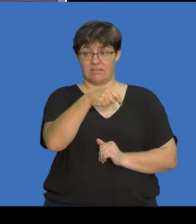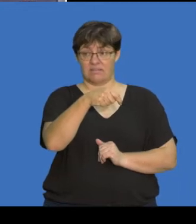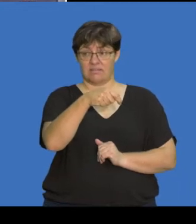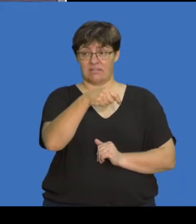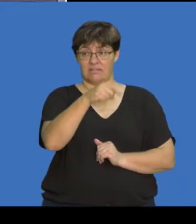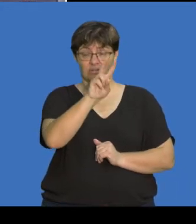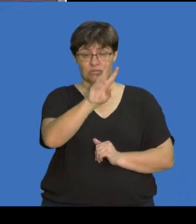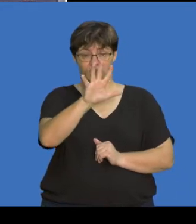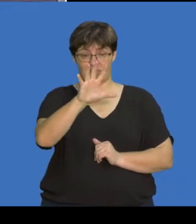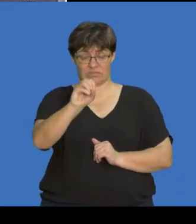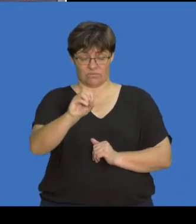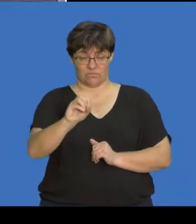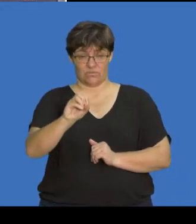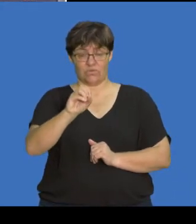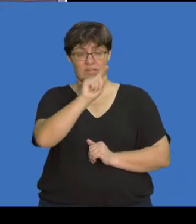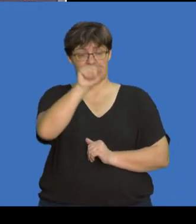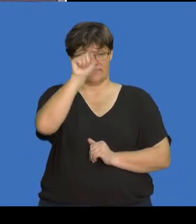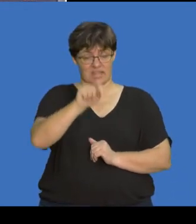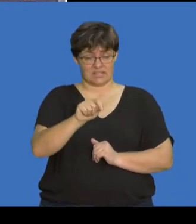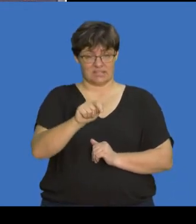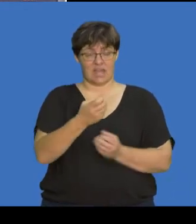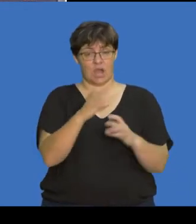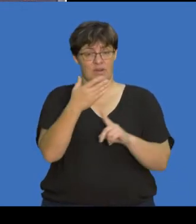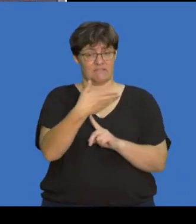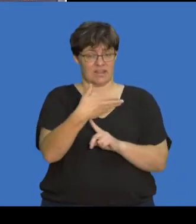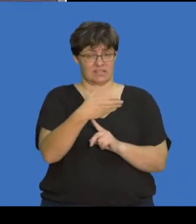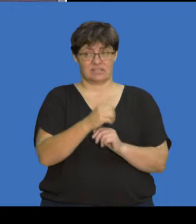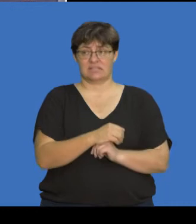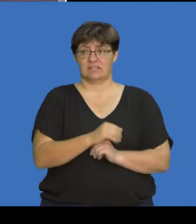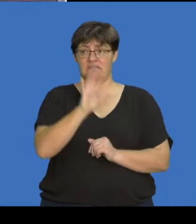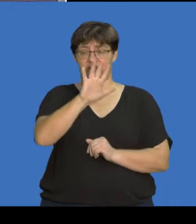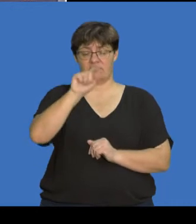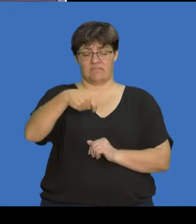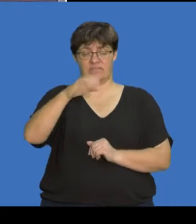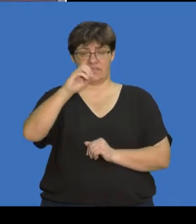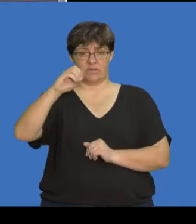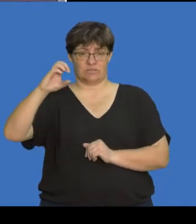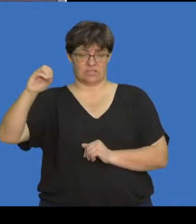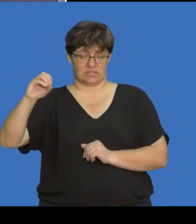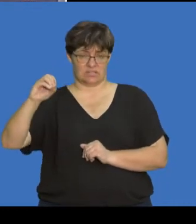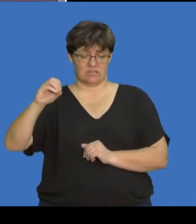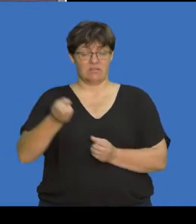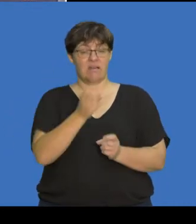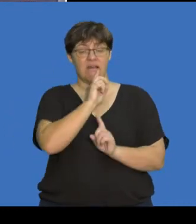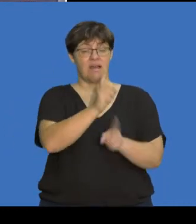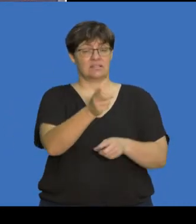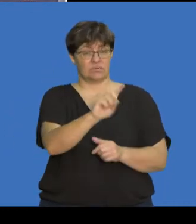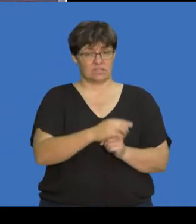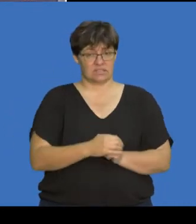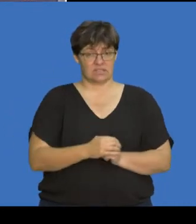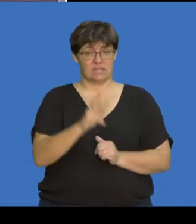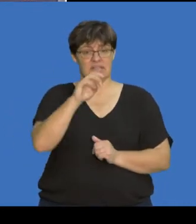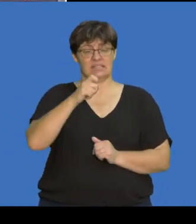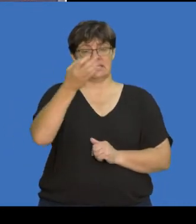131,250 divided by the number of flags, and this then gives me my net profit